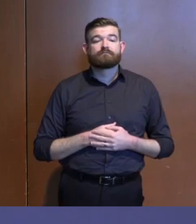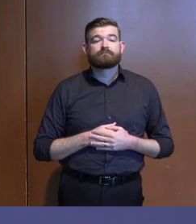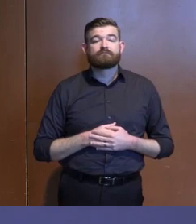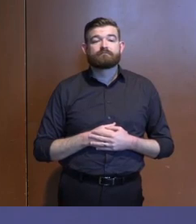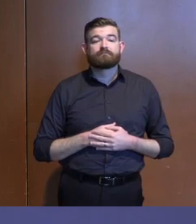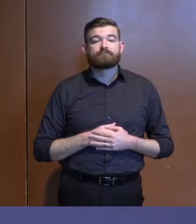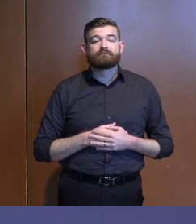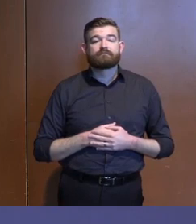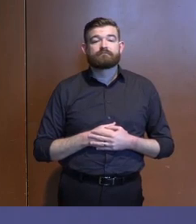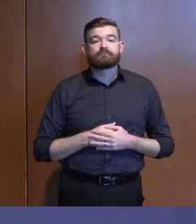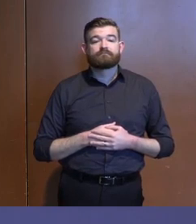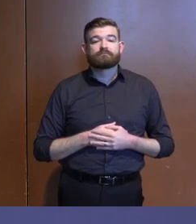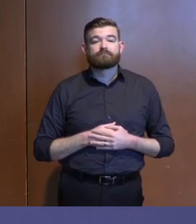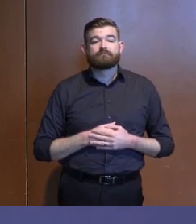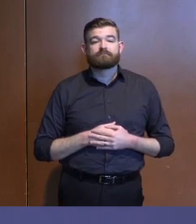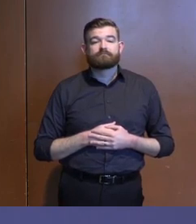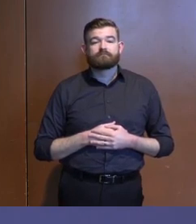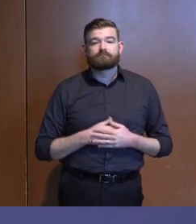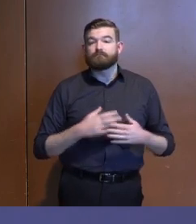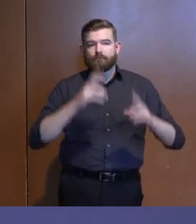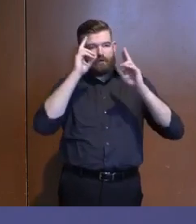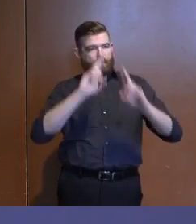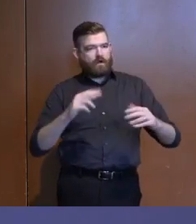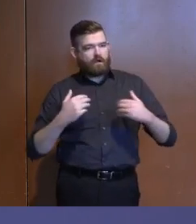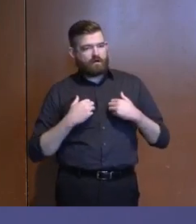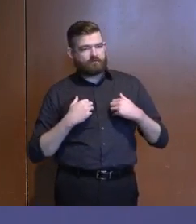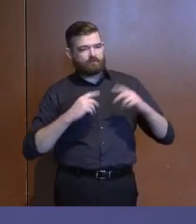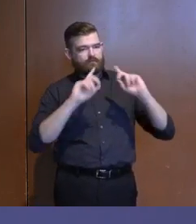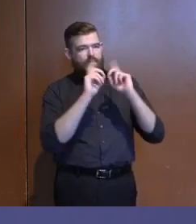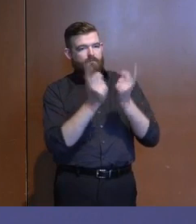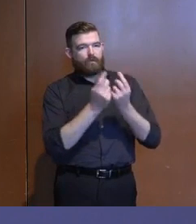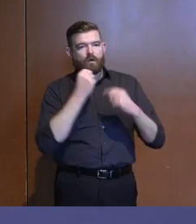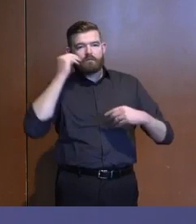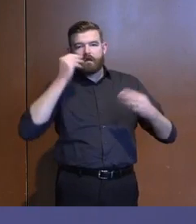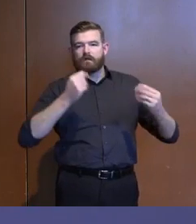Homeland Security and Preparedness, Jared Maples.